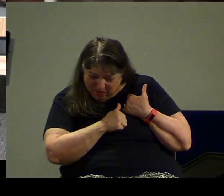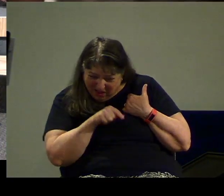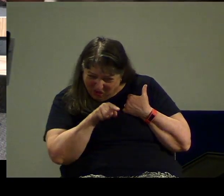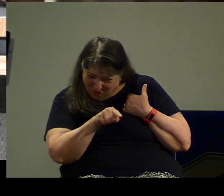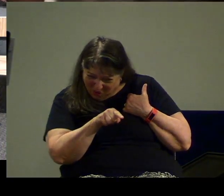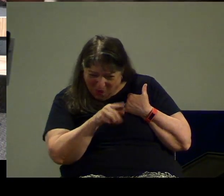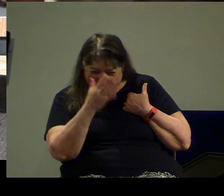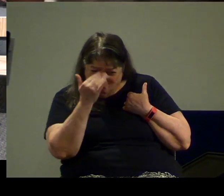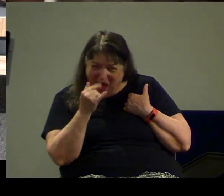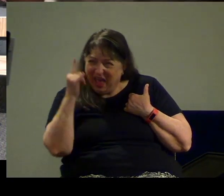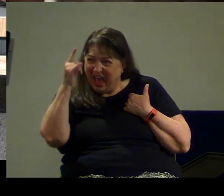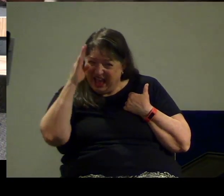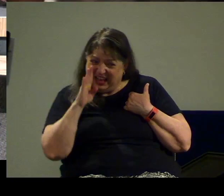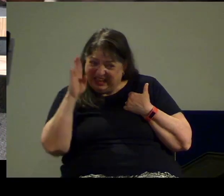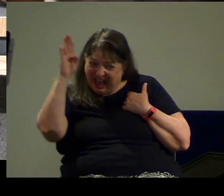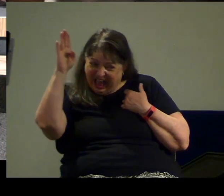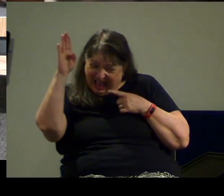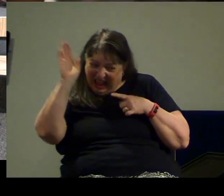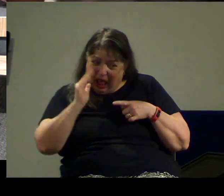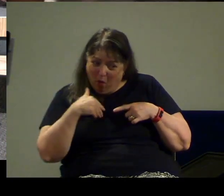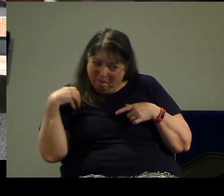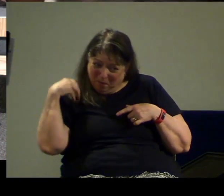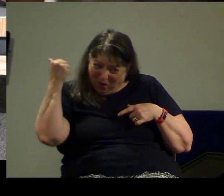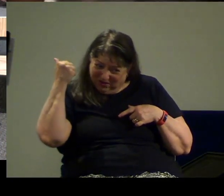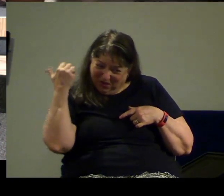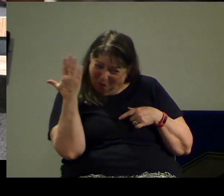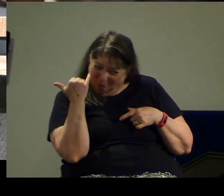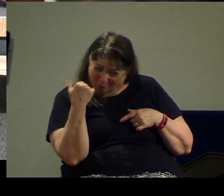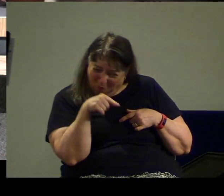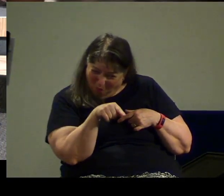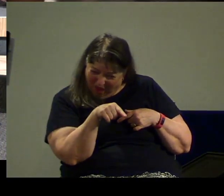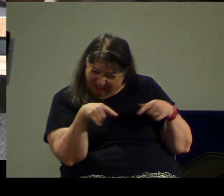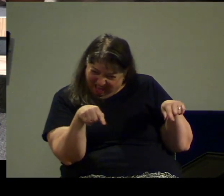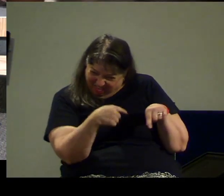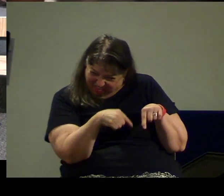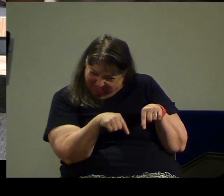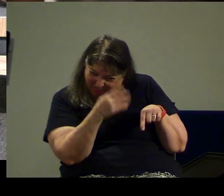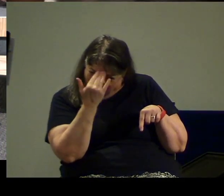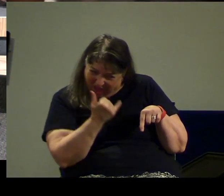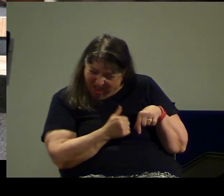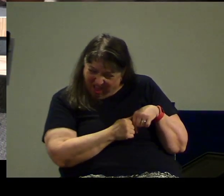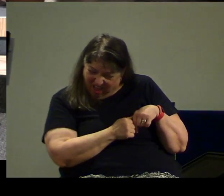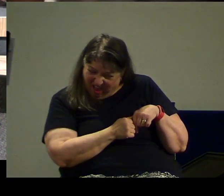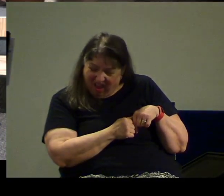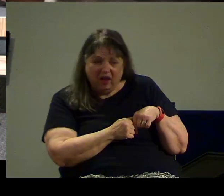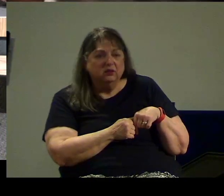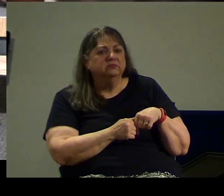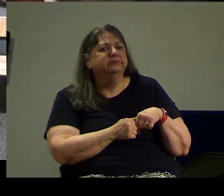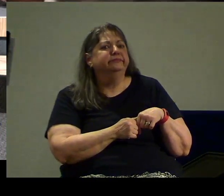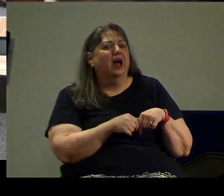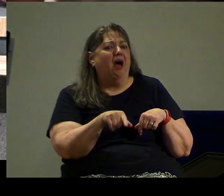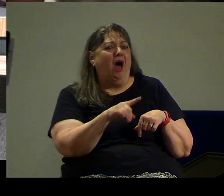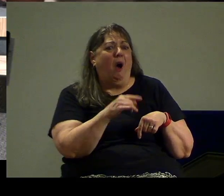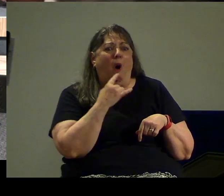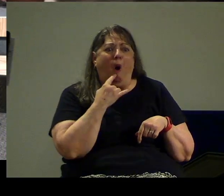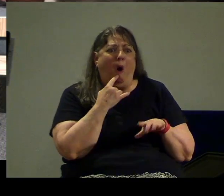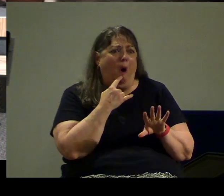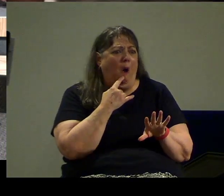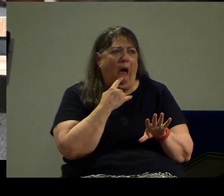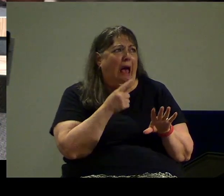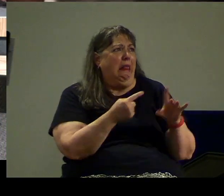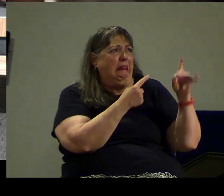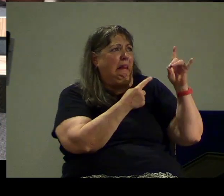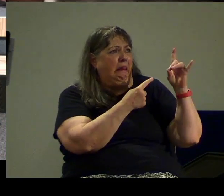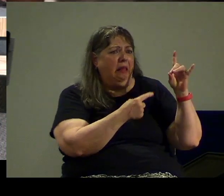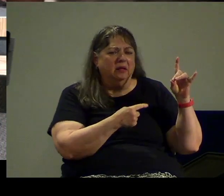God is the commander of this army. Why are you in your trenches shaking? And they said to David, David said, I'll go out. I'll